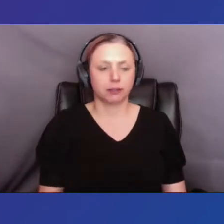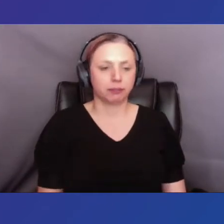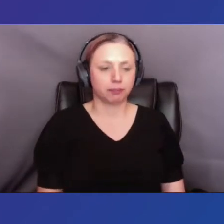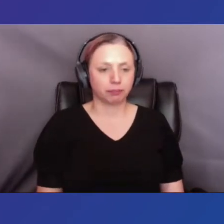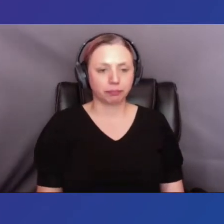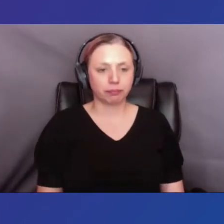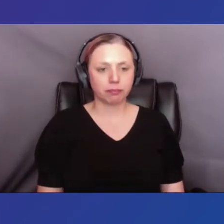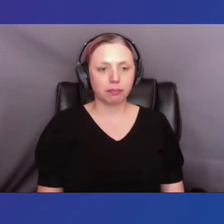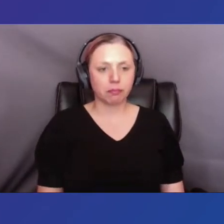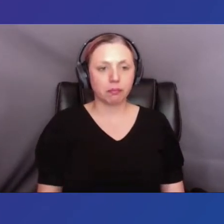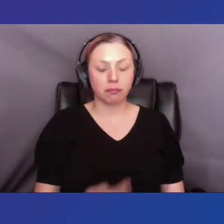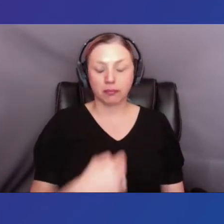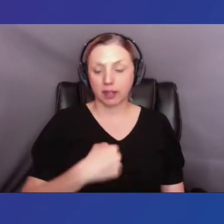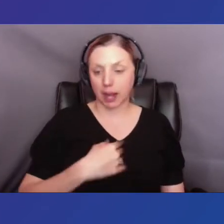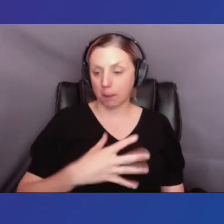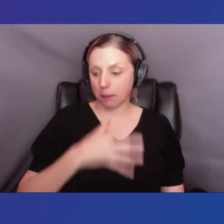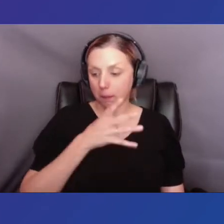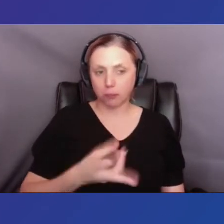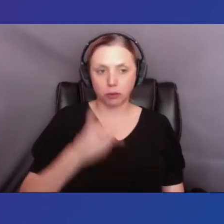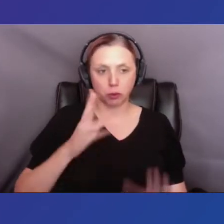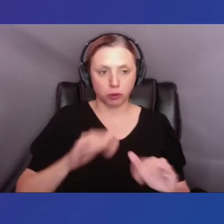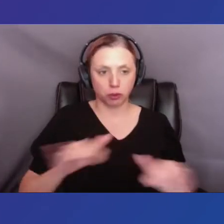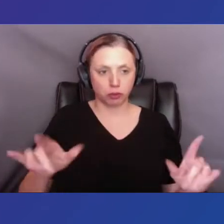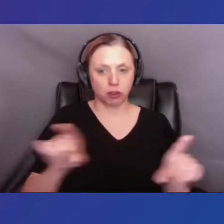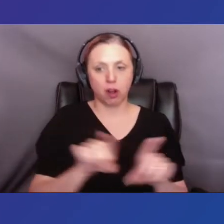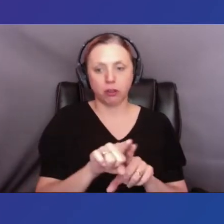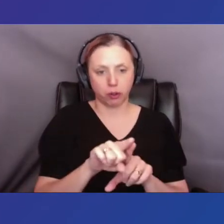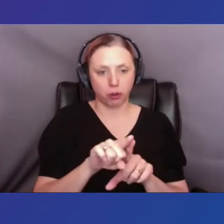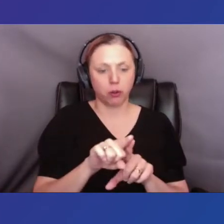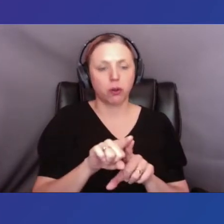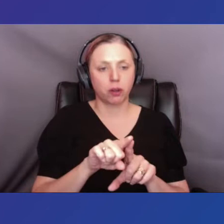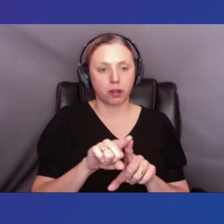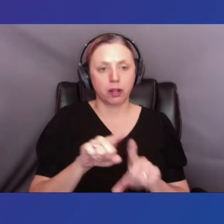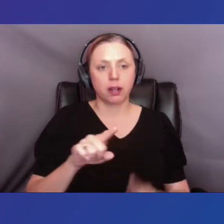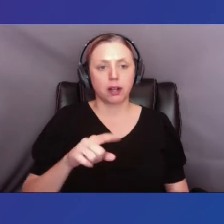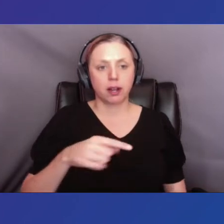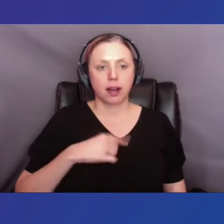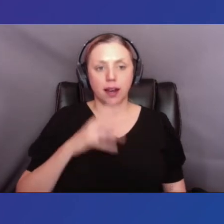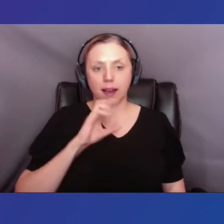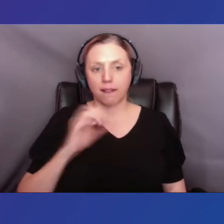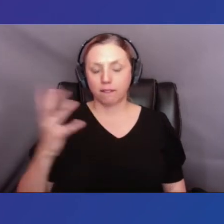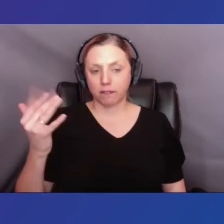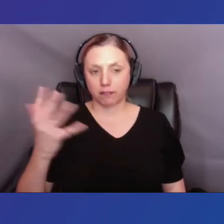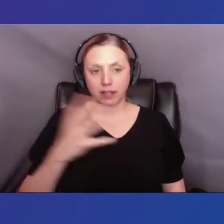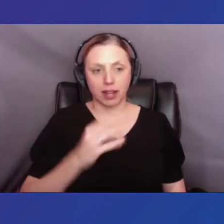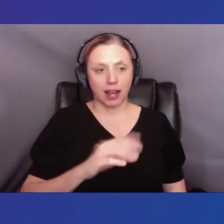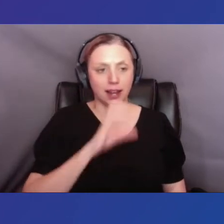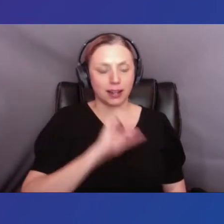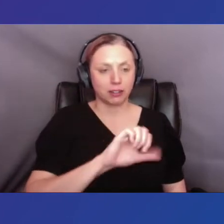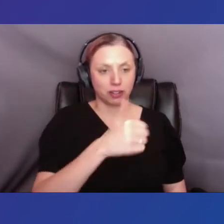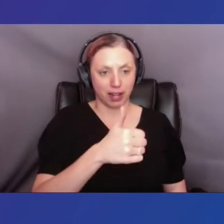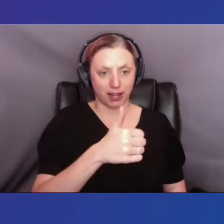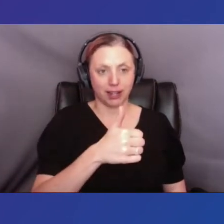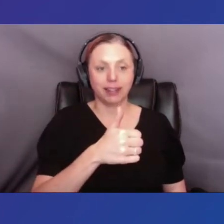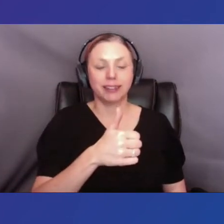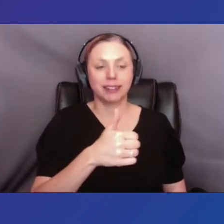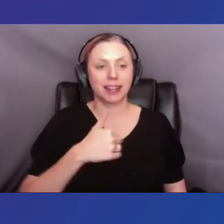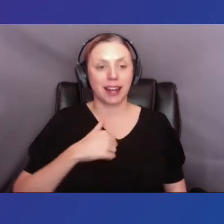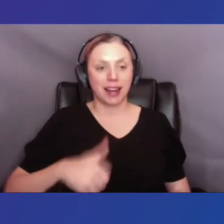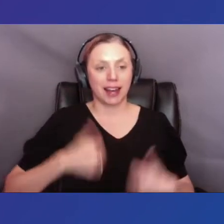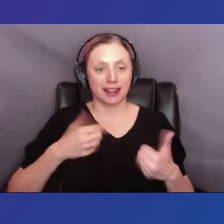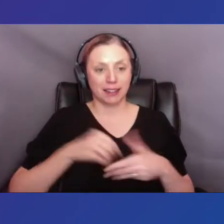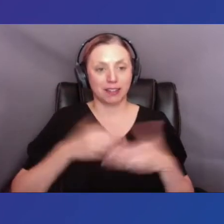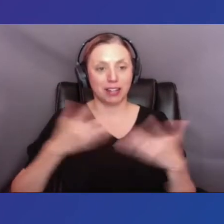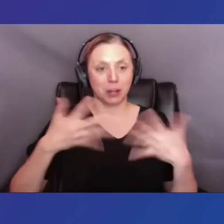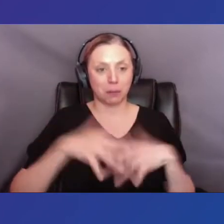And I am the mother of 2 children as well, a 15-year-old and a 10-year-old, and I live in a blended family